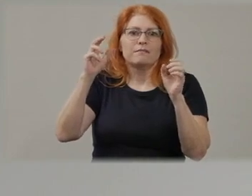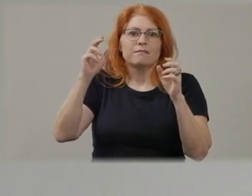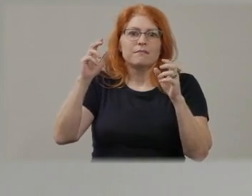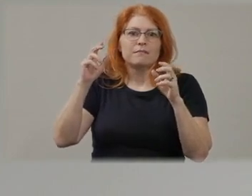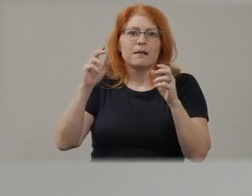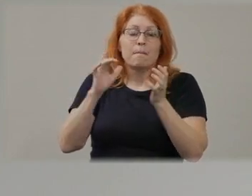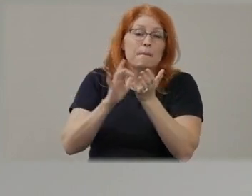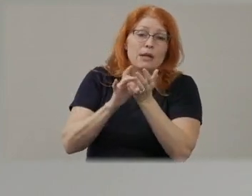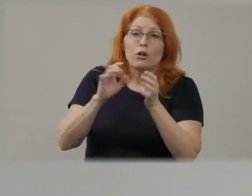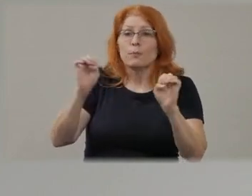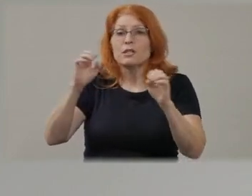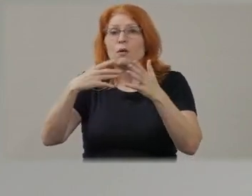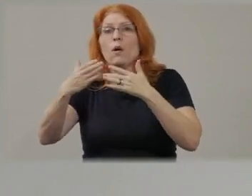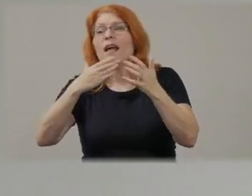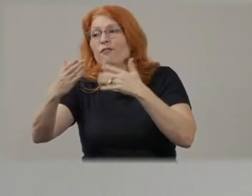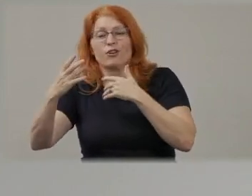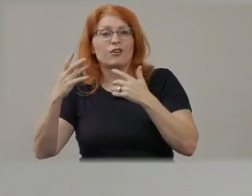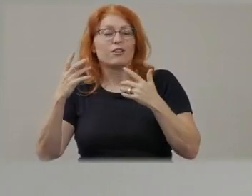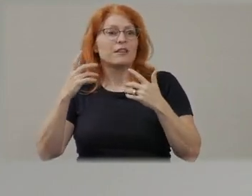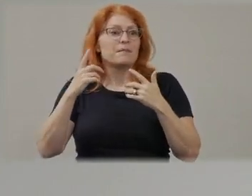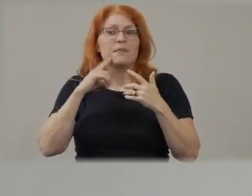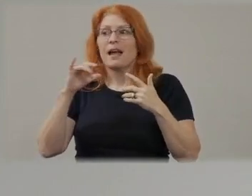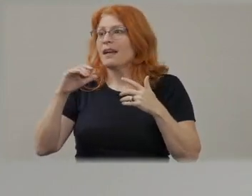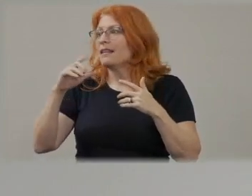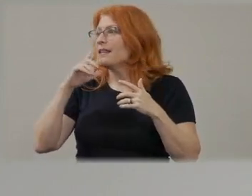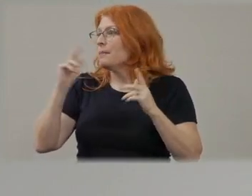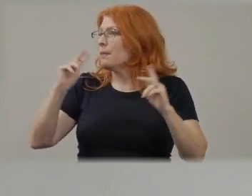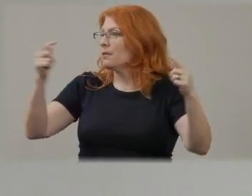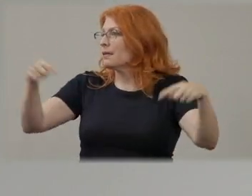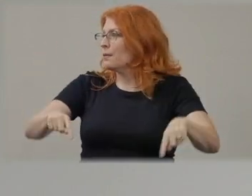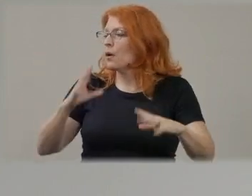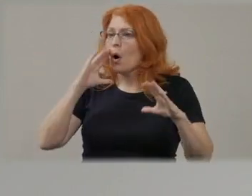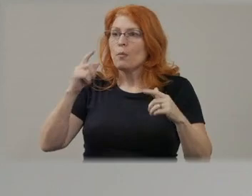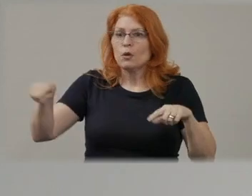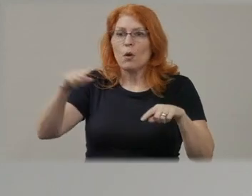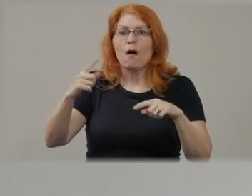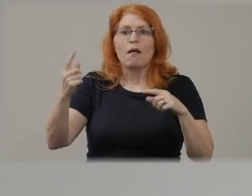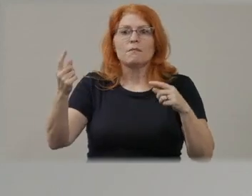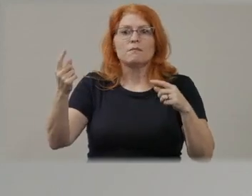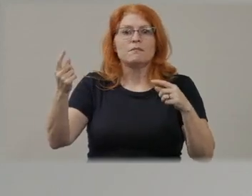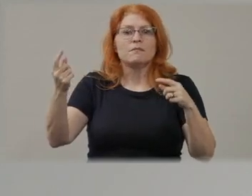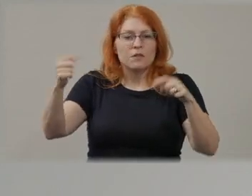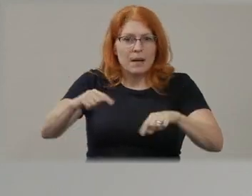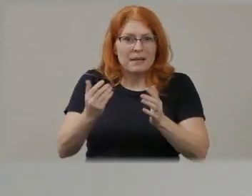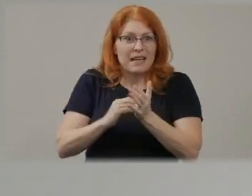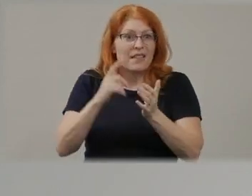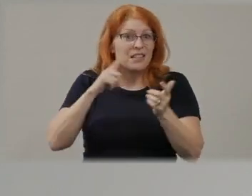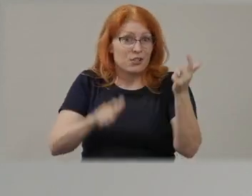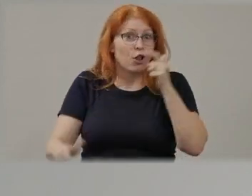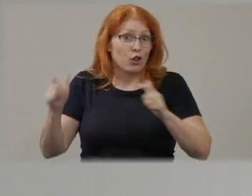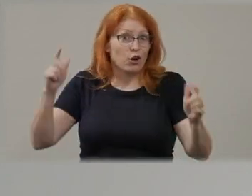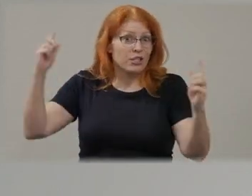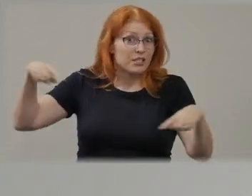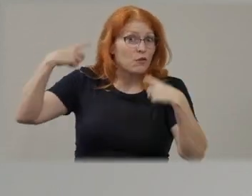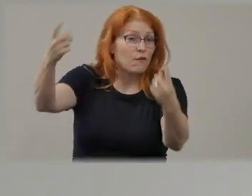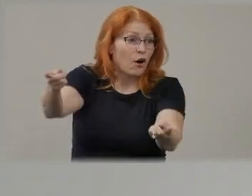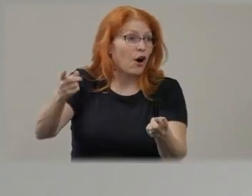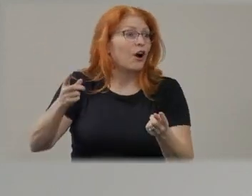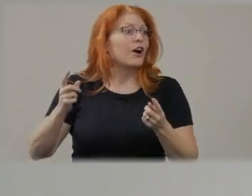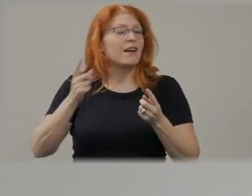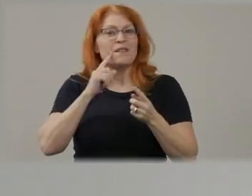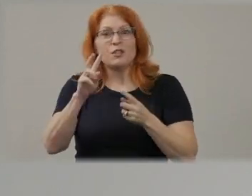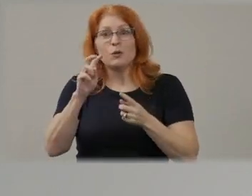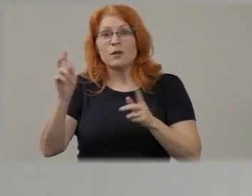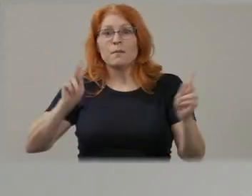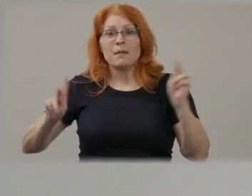again, especially those repeat attendees. And we hope that you all will come. This is the largest that we've had so far. We had